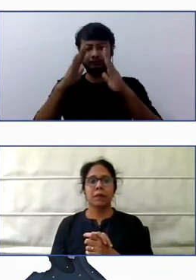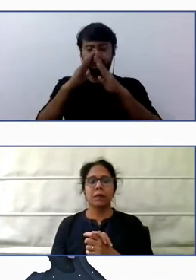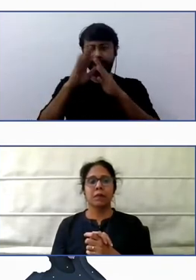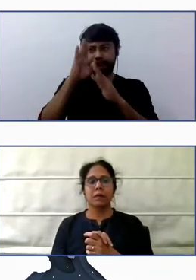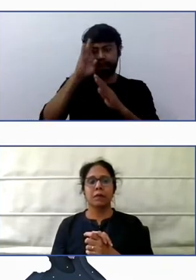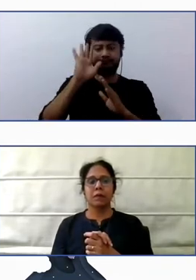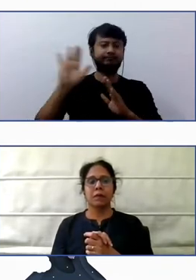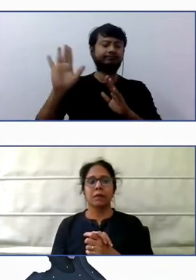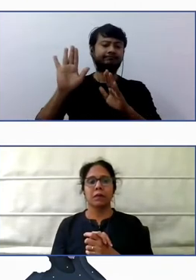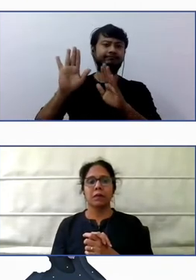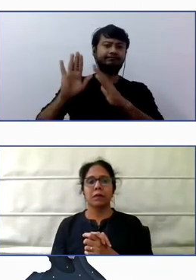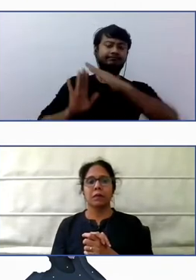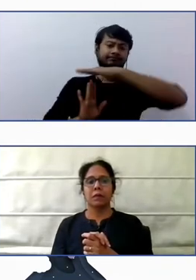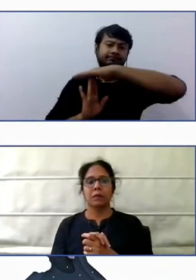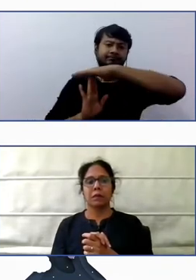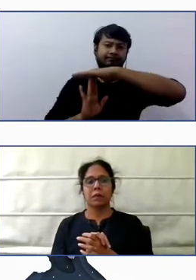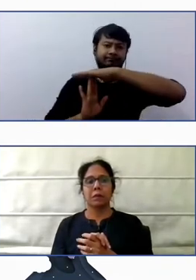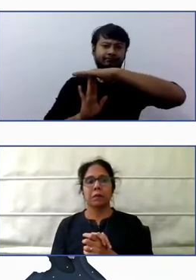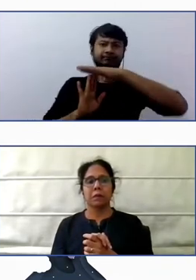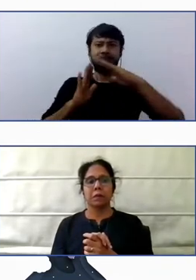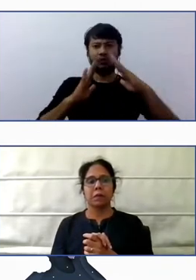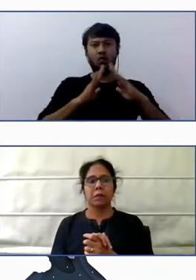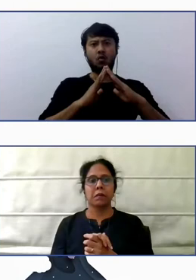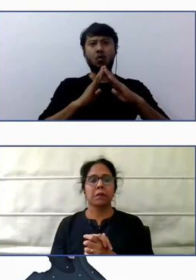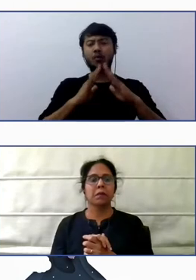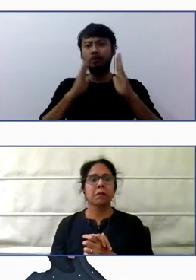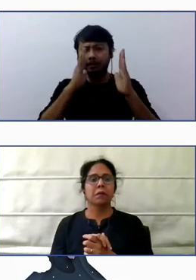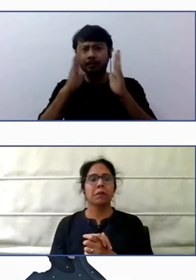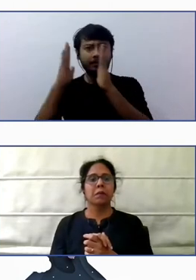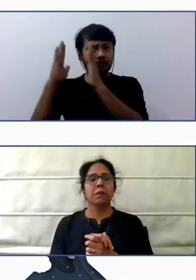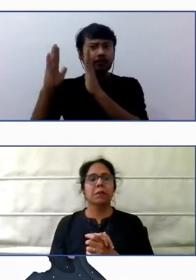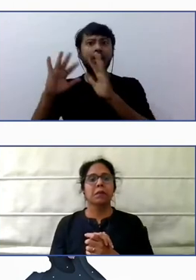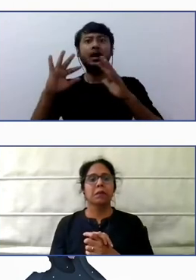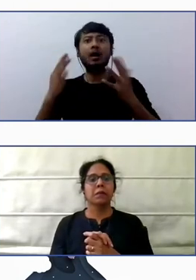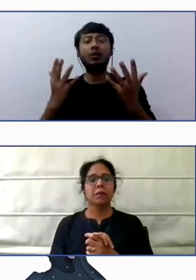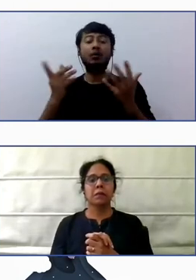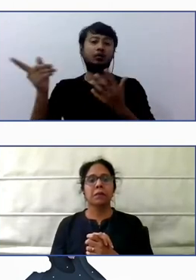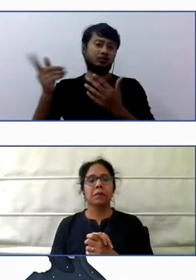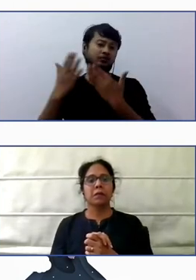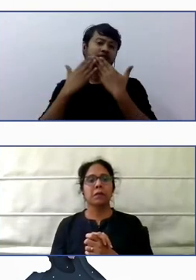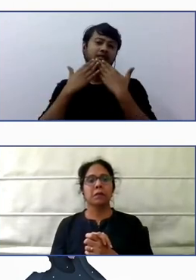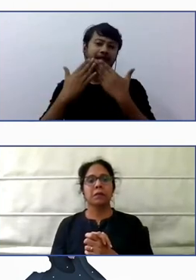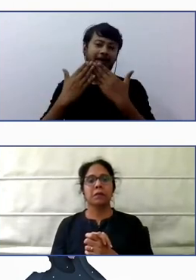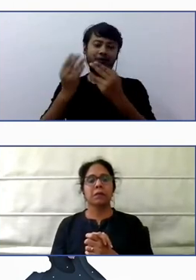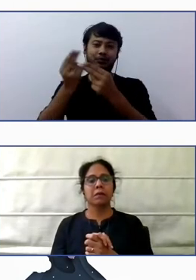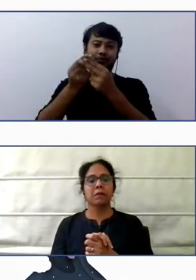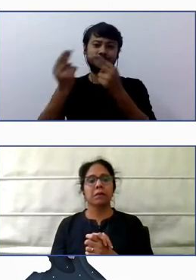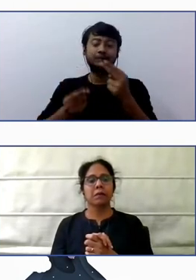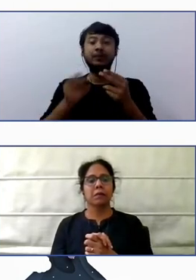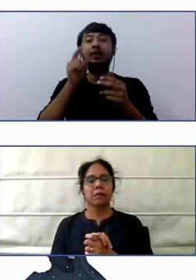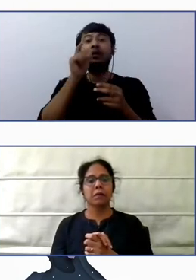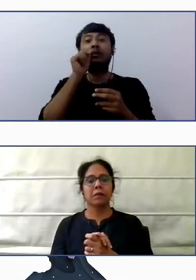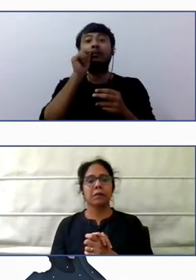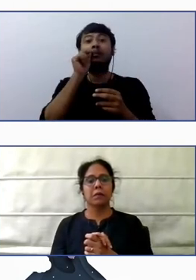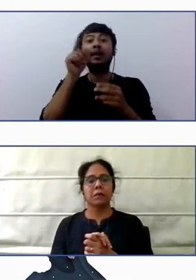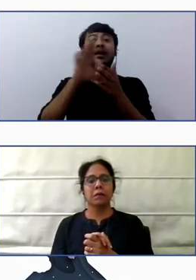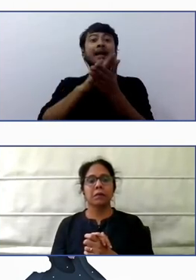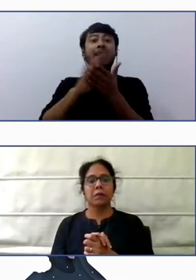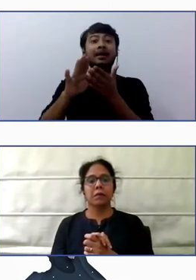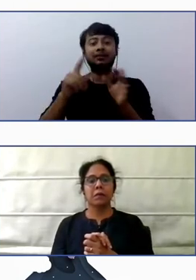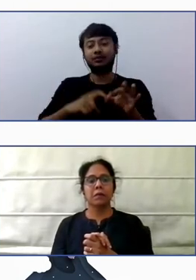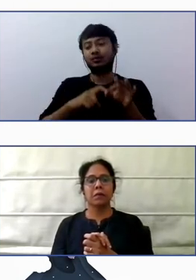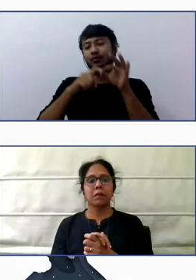home life starts. Thanks for that insightful information. Harish, now I have the question for you. After listening at